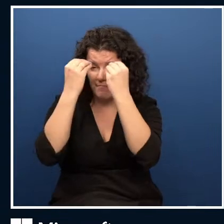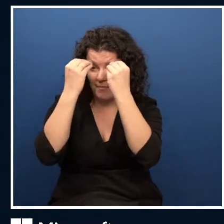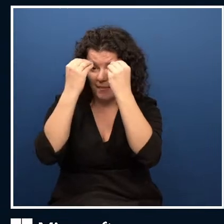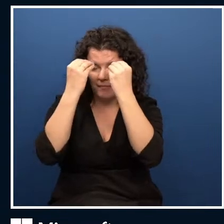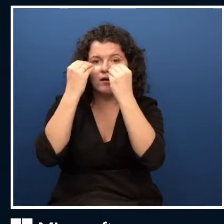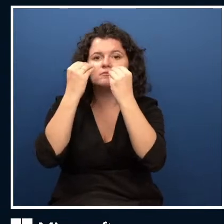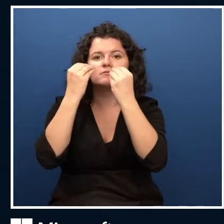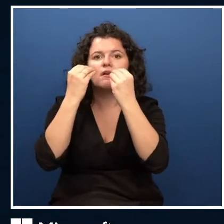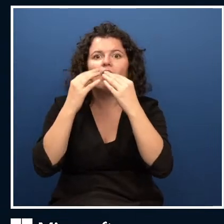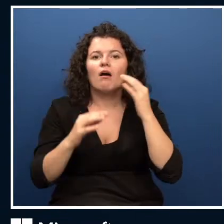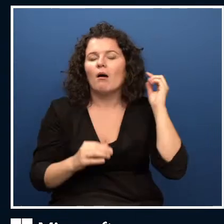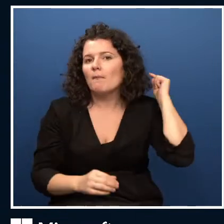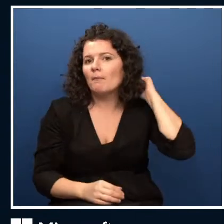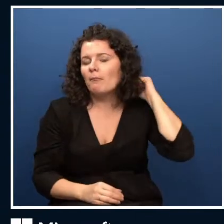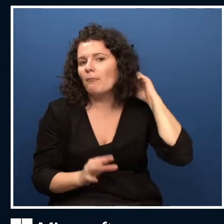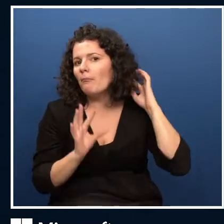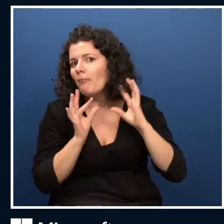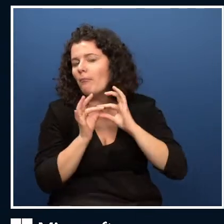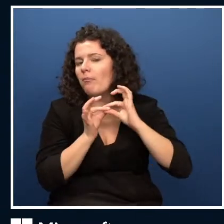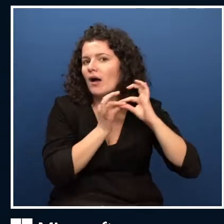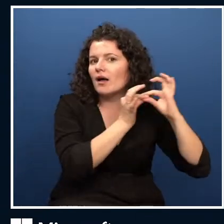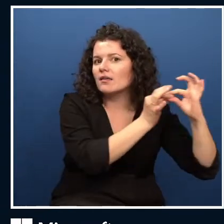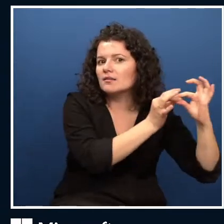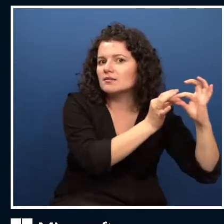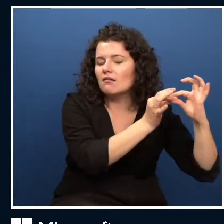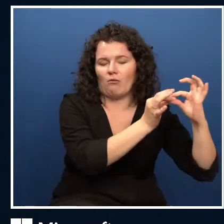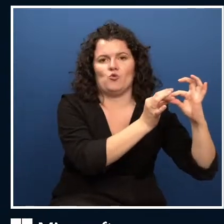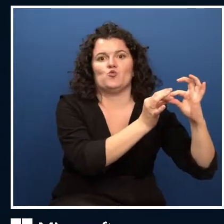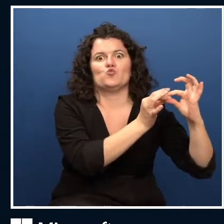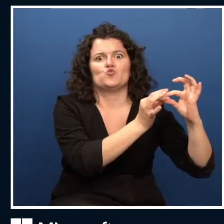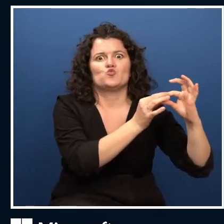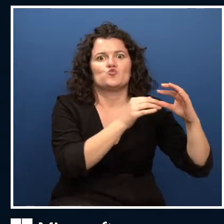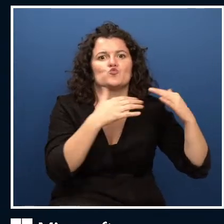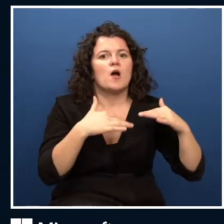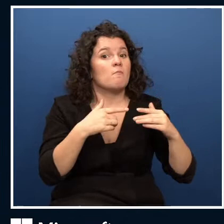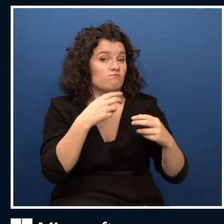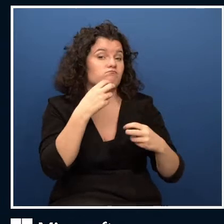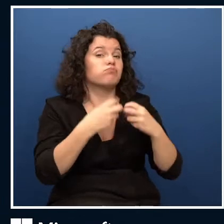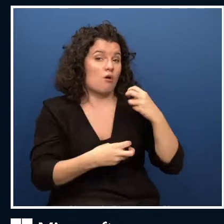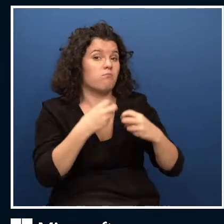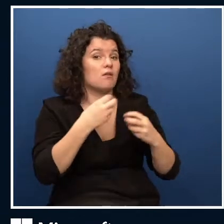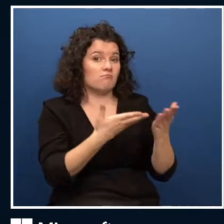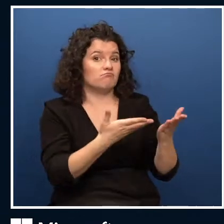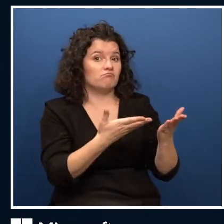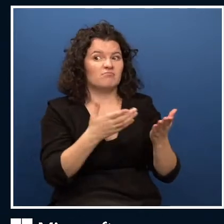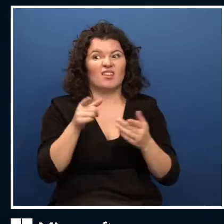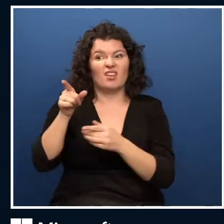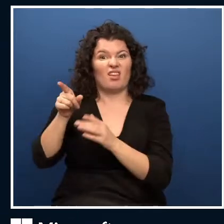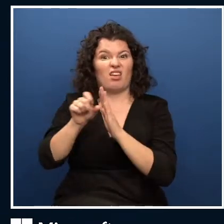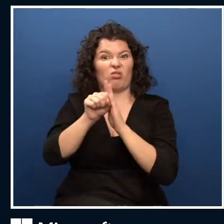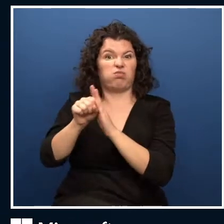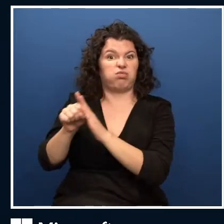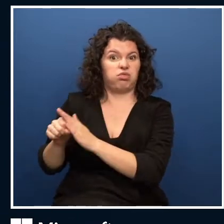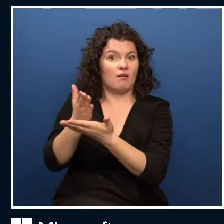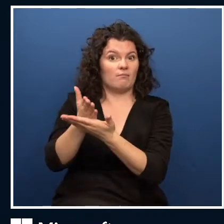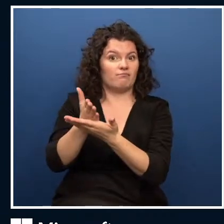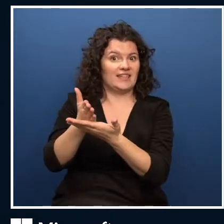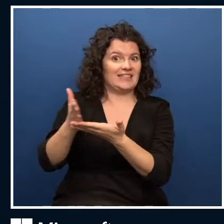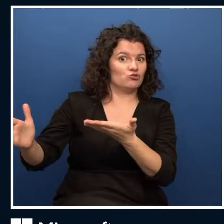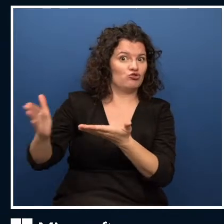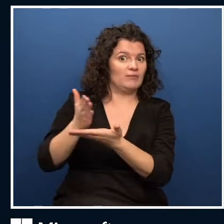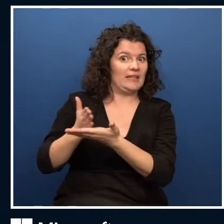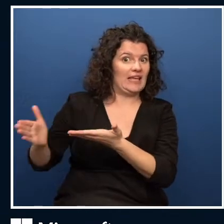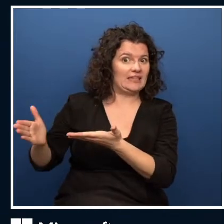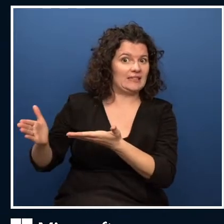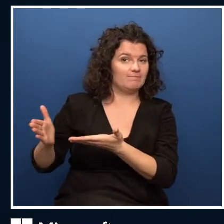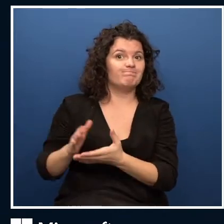And this is a huge problem. It is discriminating Muslims, as showed in this tweet. Or take translate,